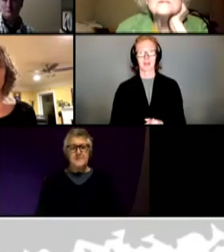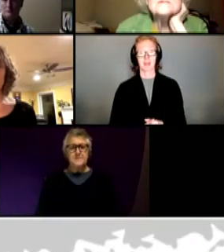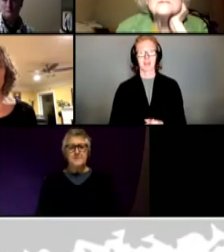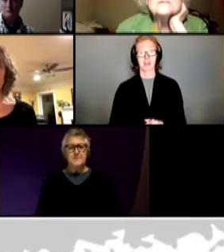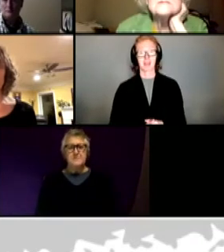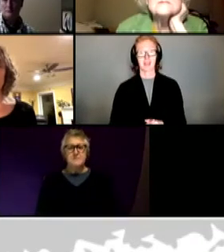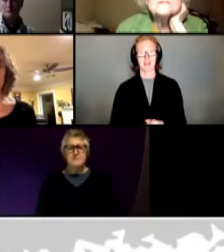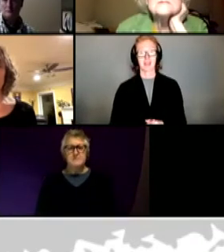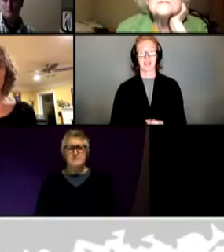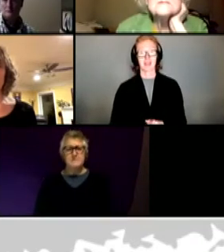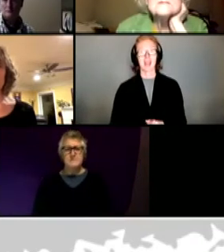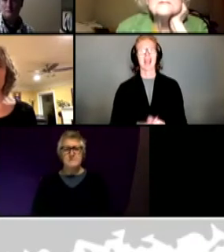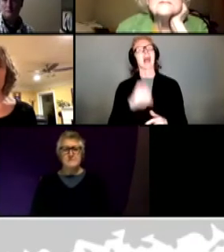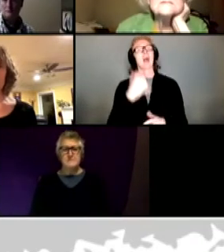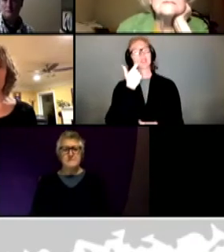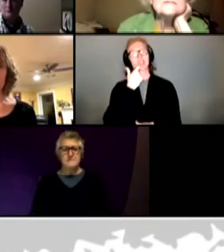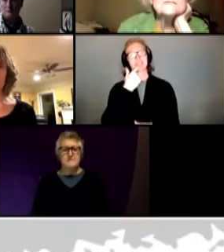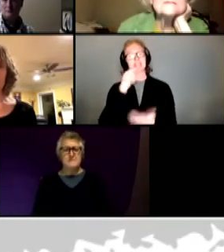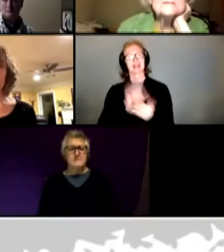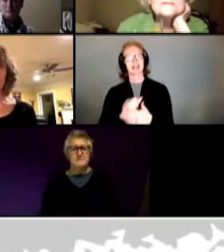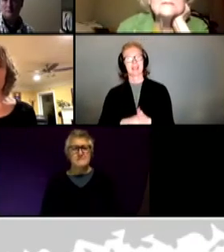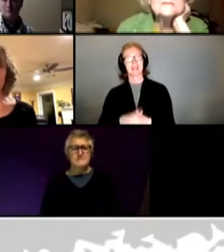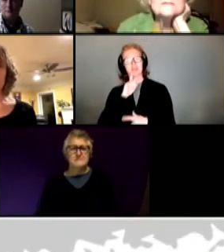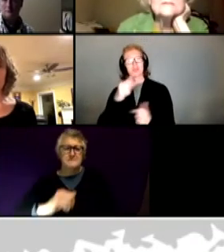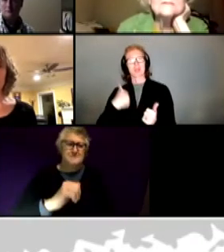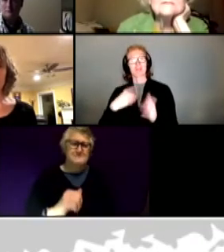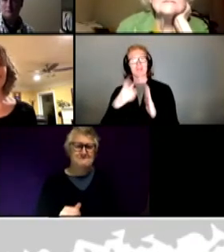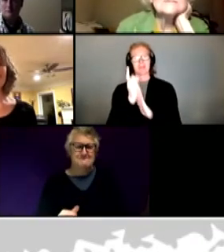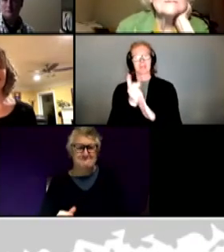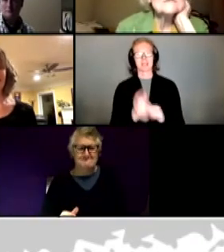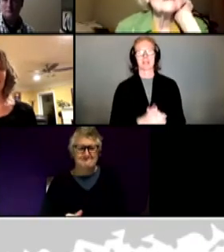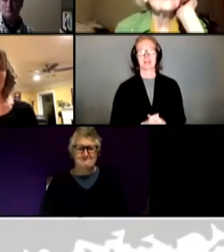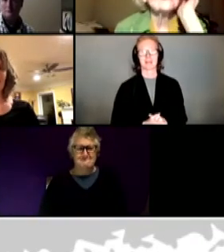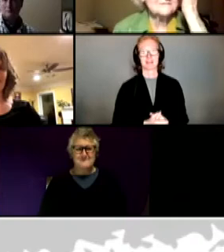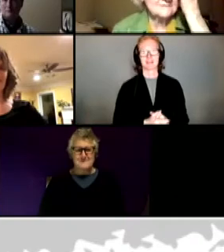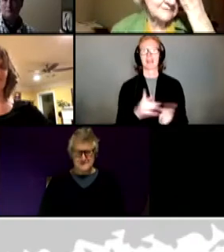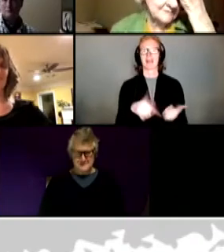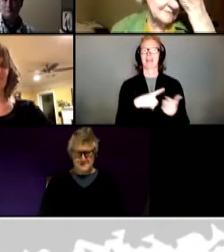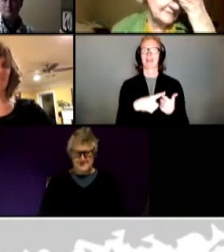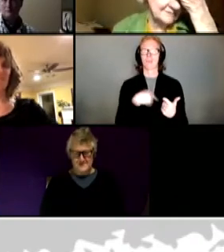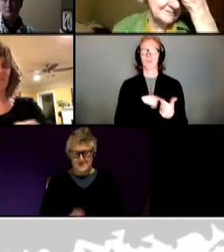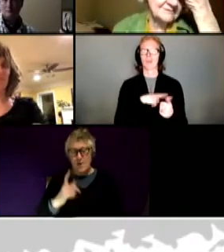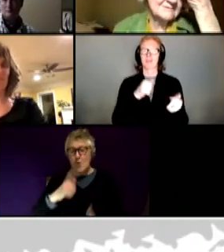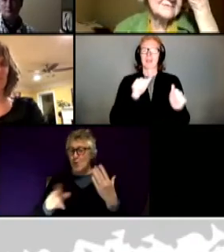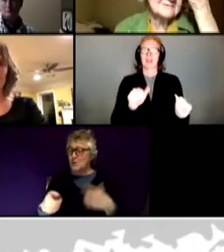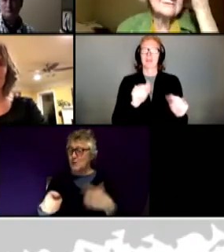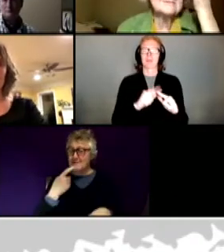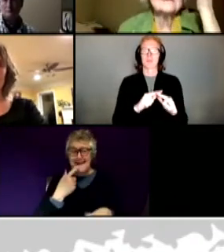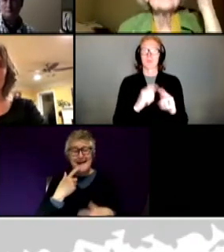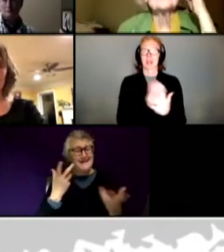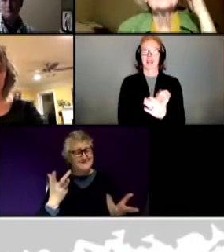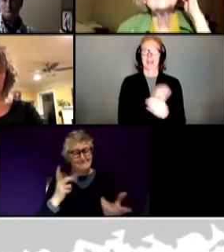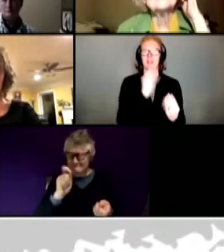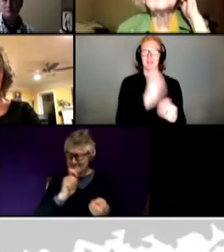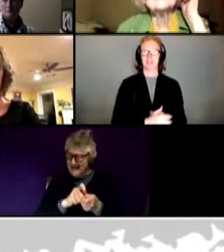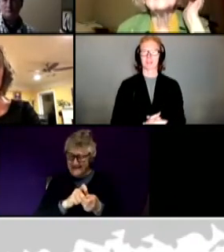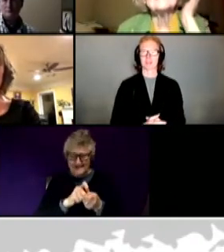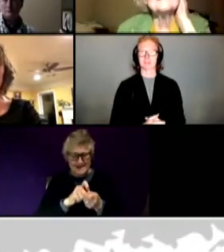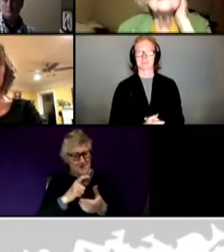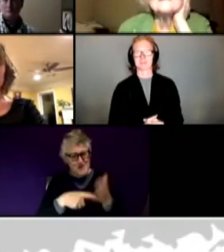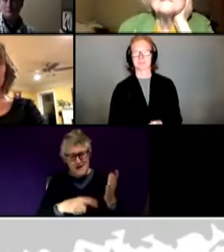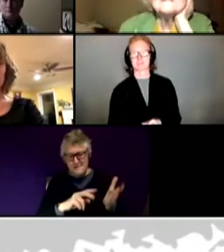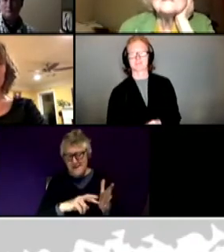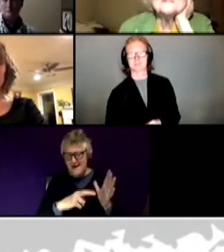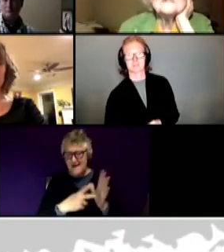What you said is what I was going to say. Make sure that we have our minutes, and so we can be able to collect the information, because that's sometimes half